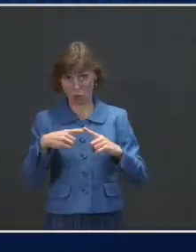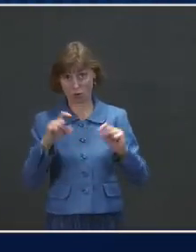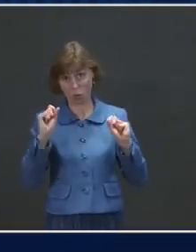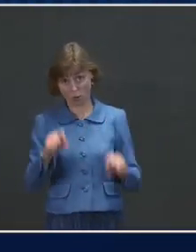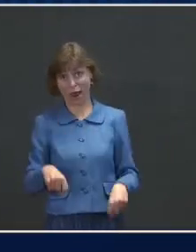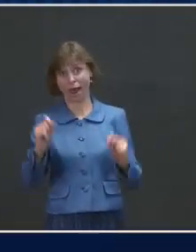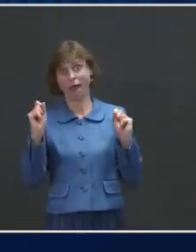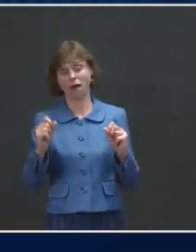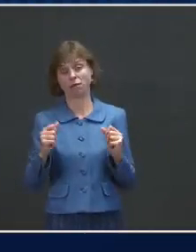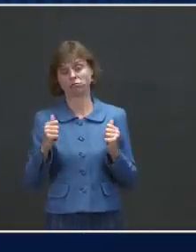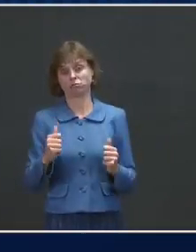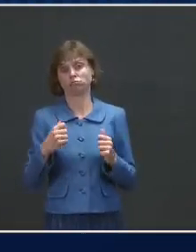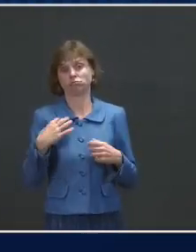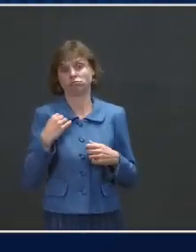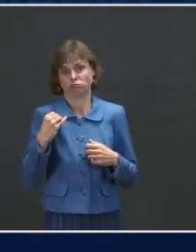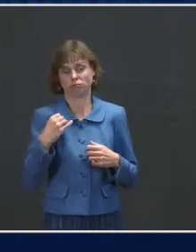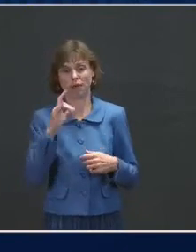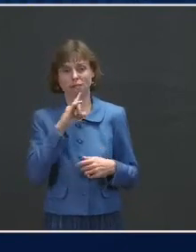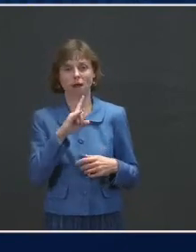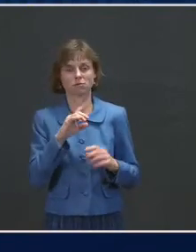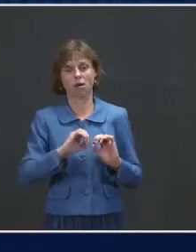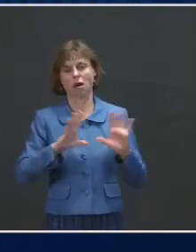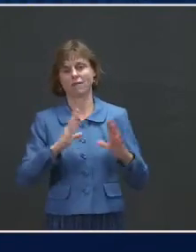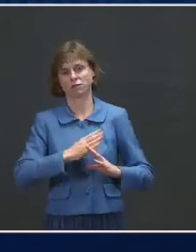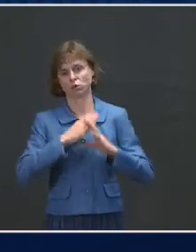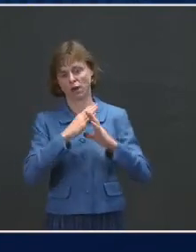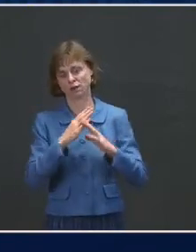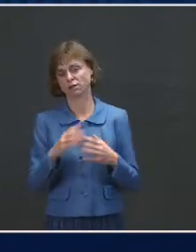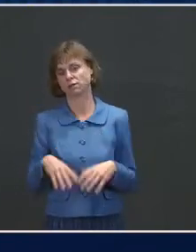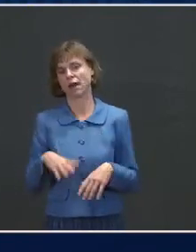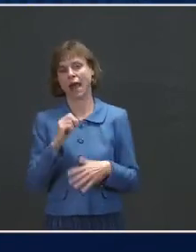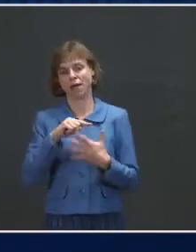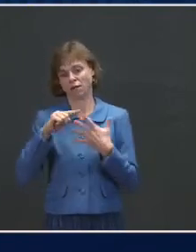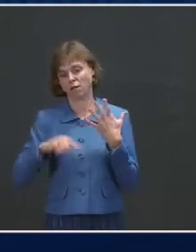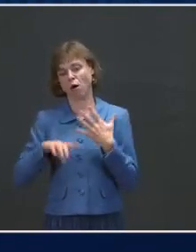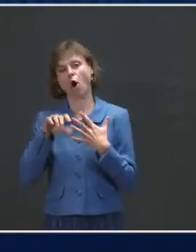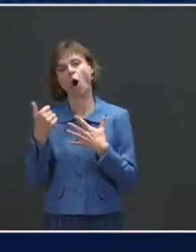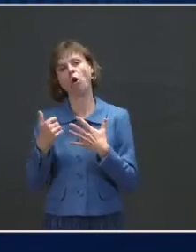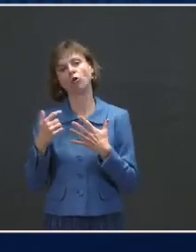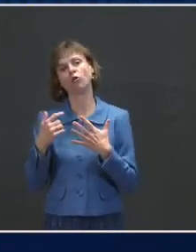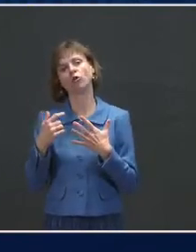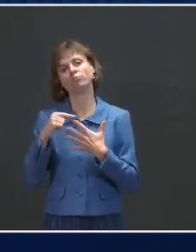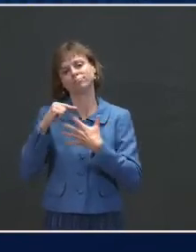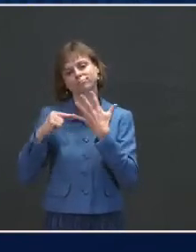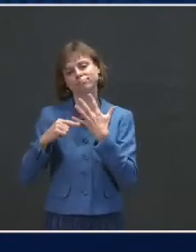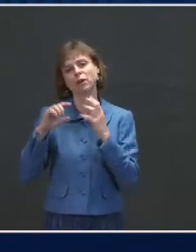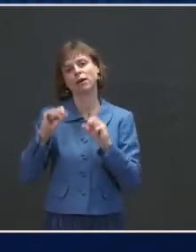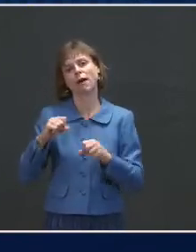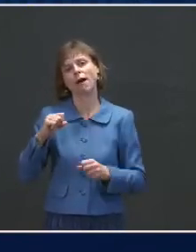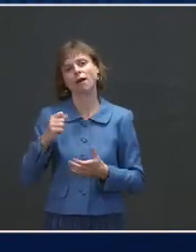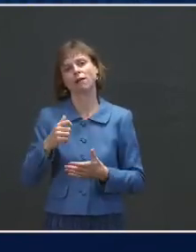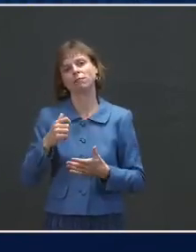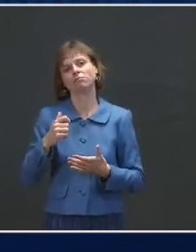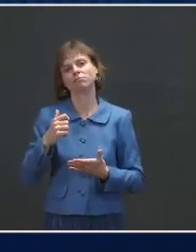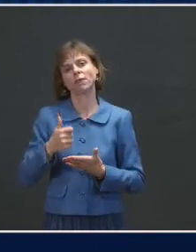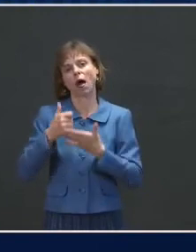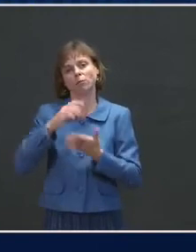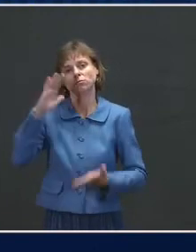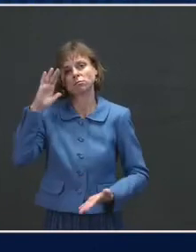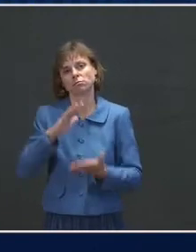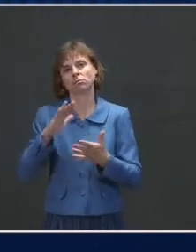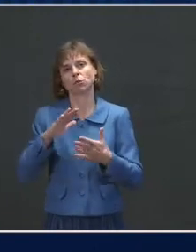is a protective step, obviously, and also abiding by a number of the mitigation steps that our health experts have